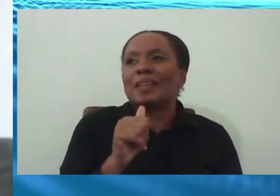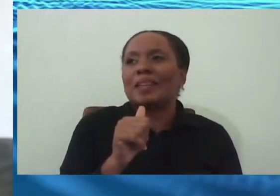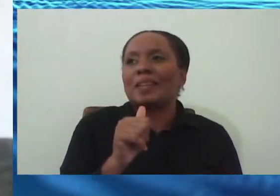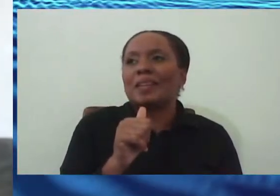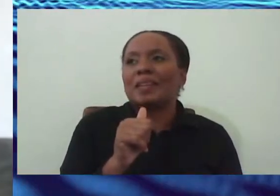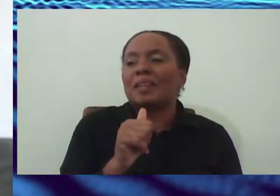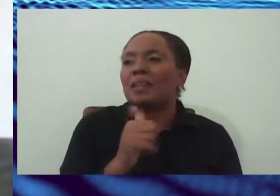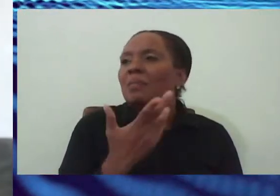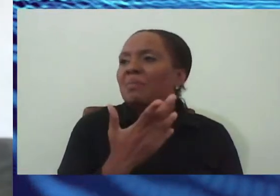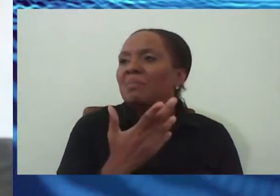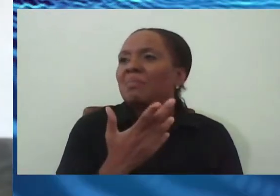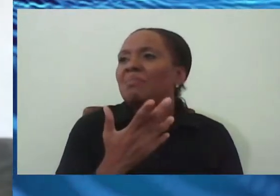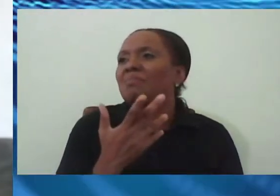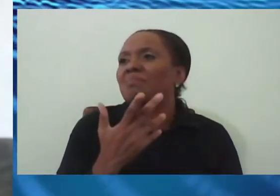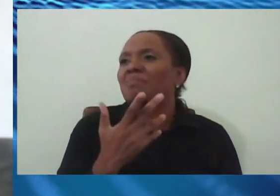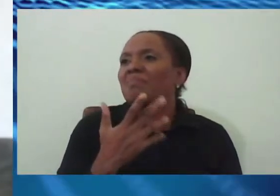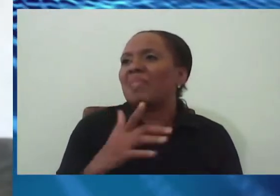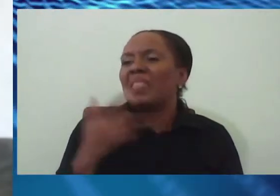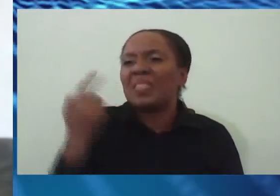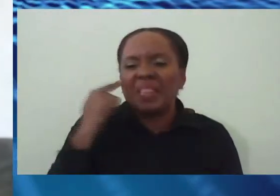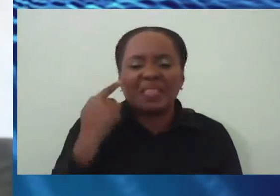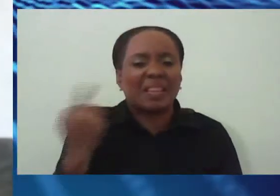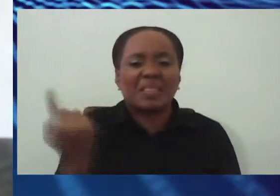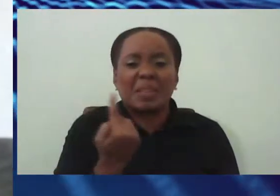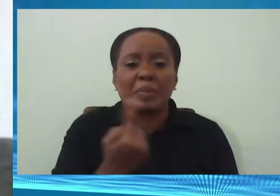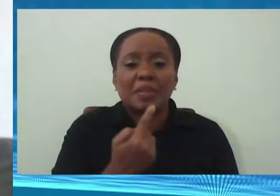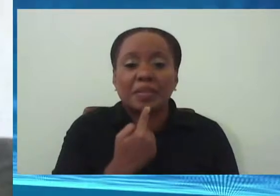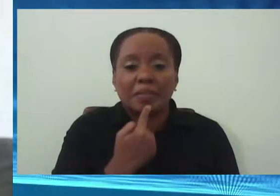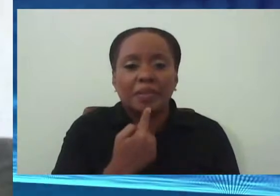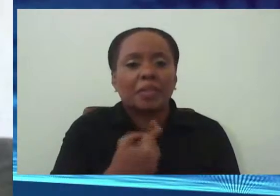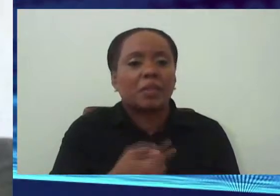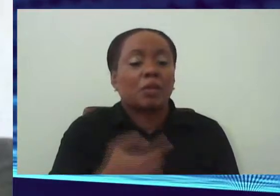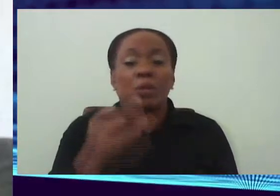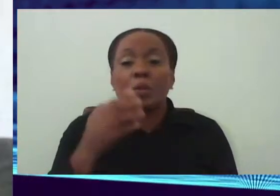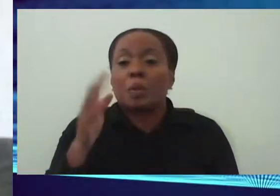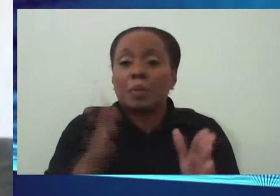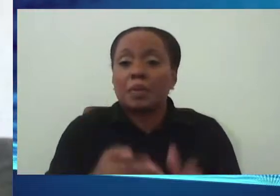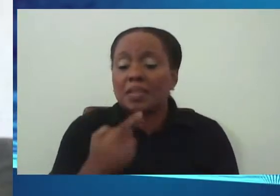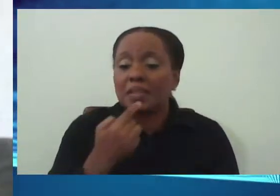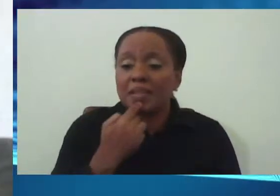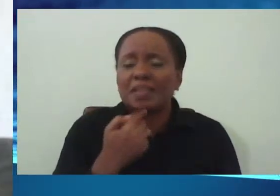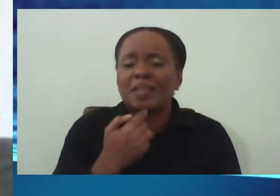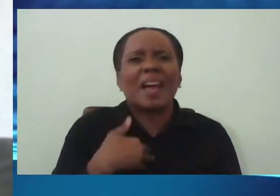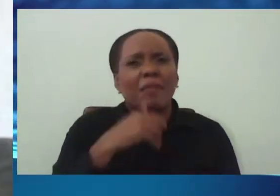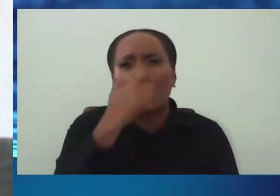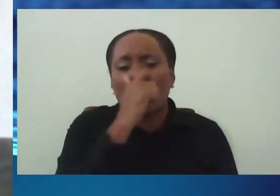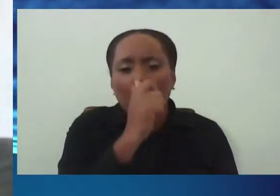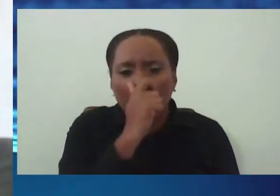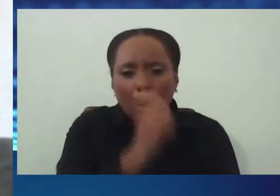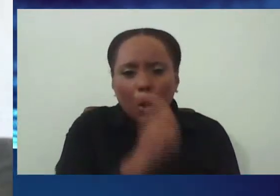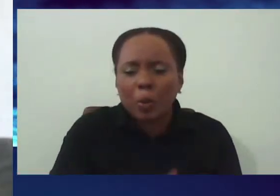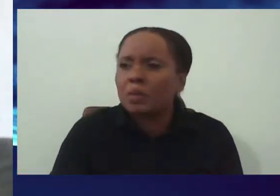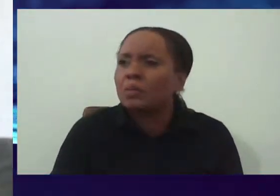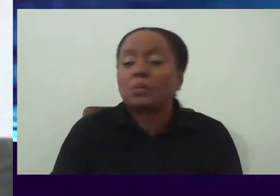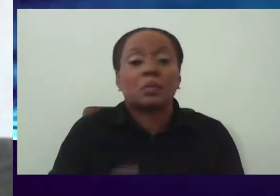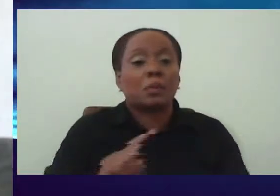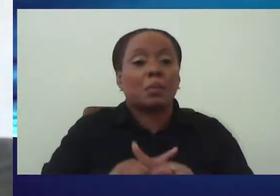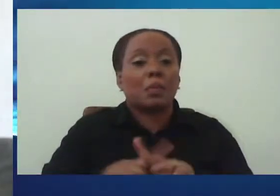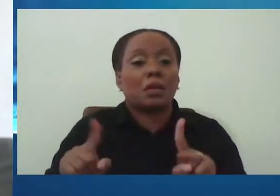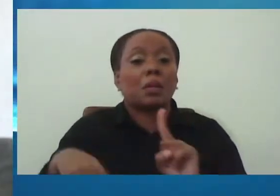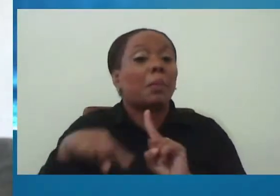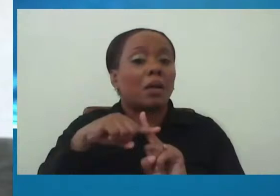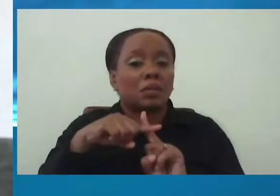had a cold. It turned out that he tested positive for COVID. And that brings us